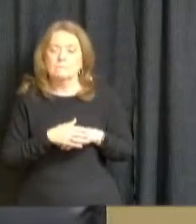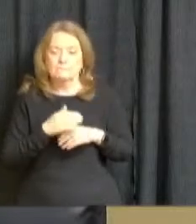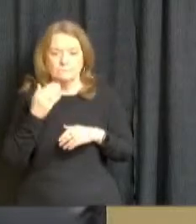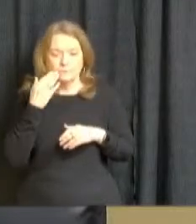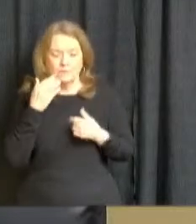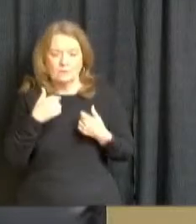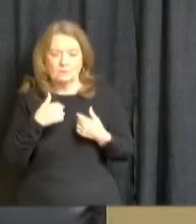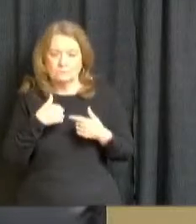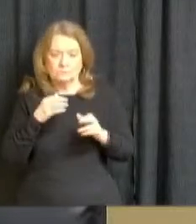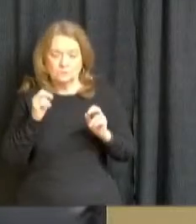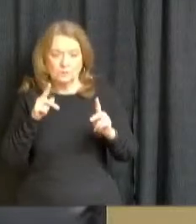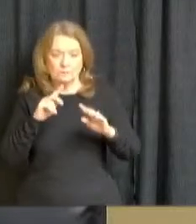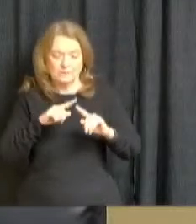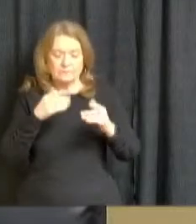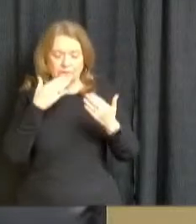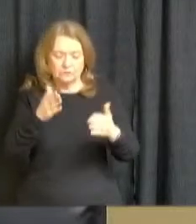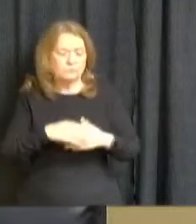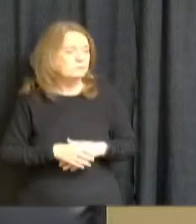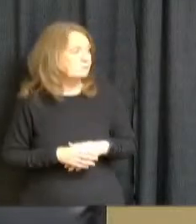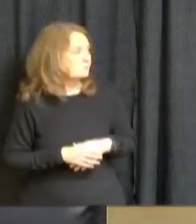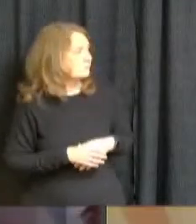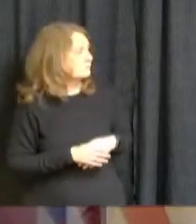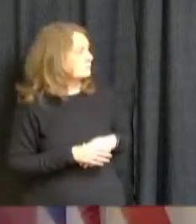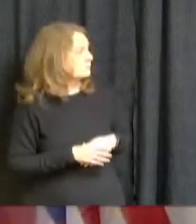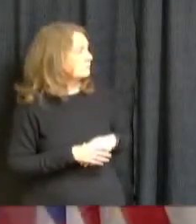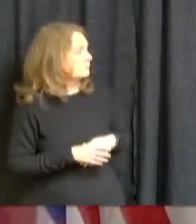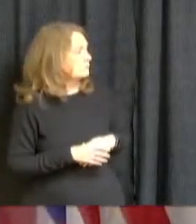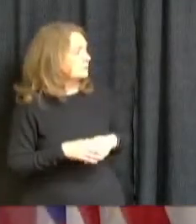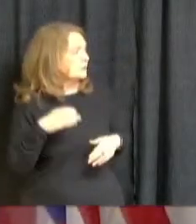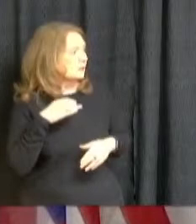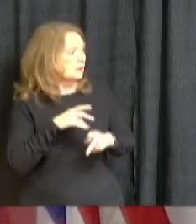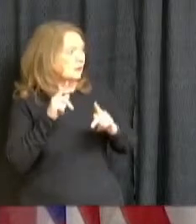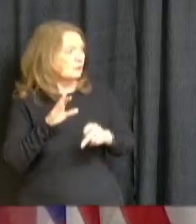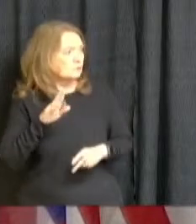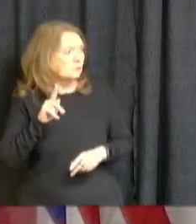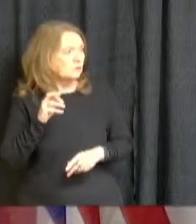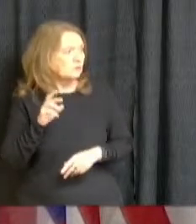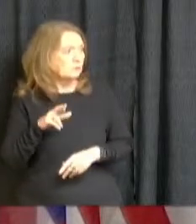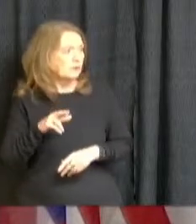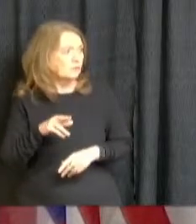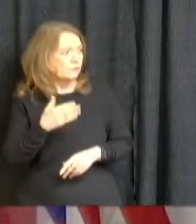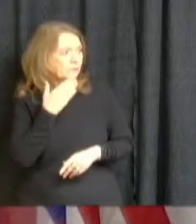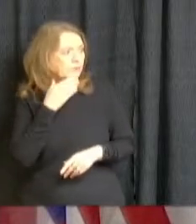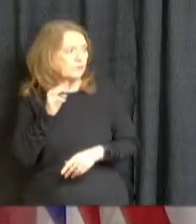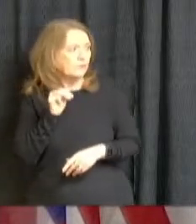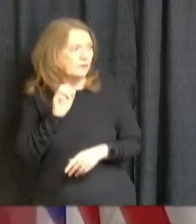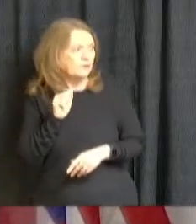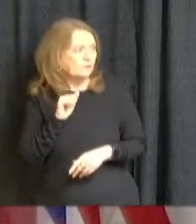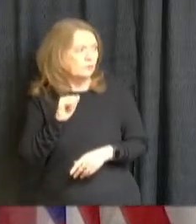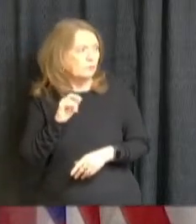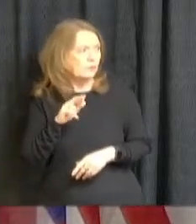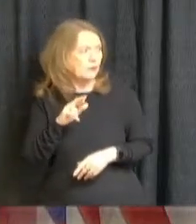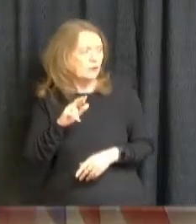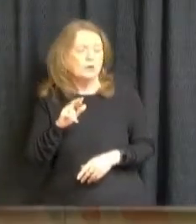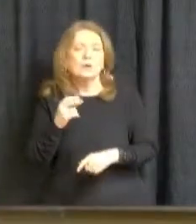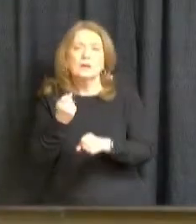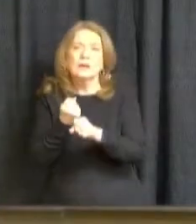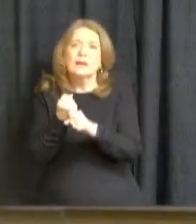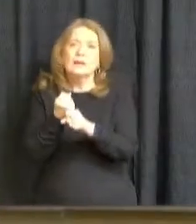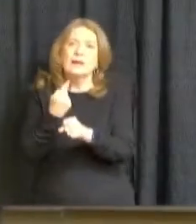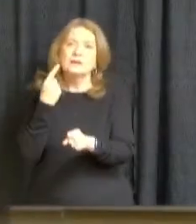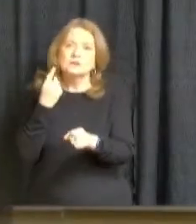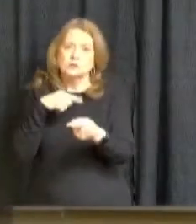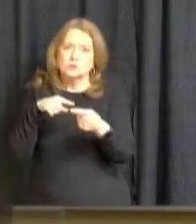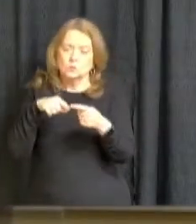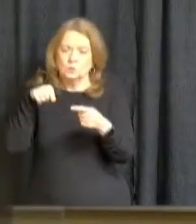know them. Okay. Well, thanks anyway. Councilperson Butler, you're recognized. Thank you, Mayor. Last year when